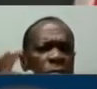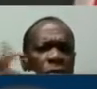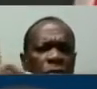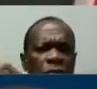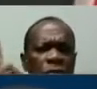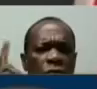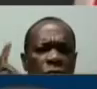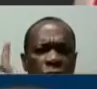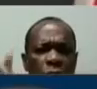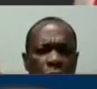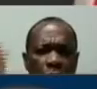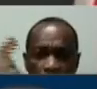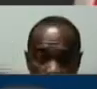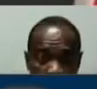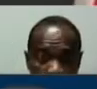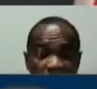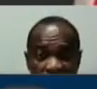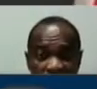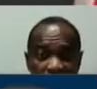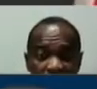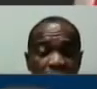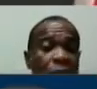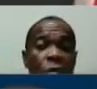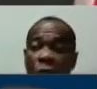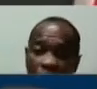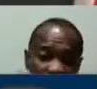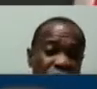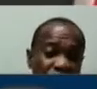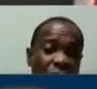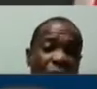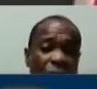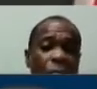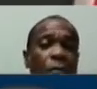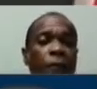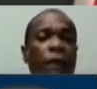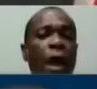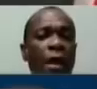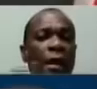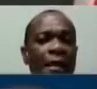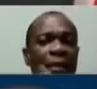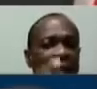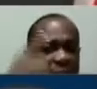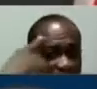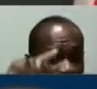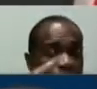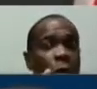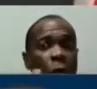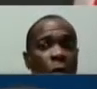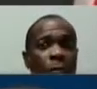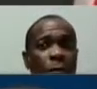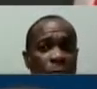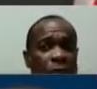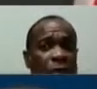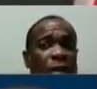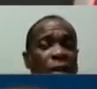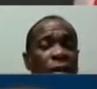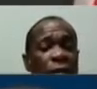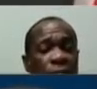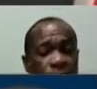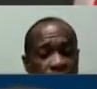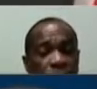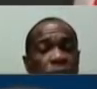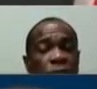struggling to provide health care for our population even